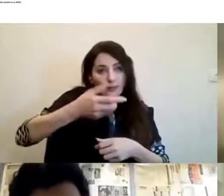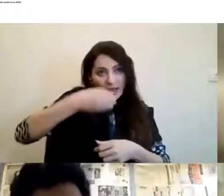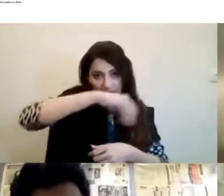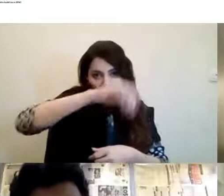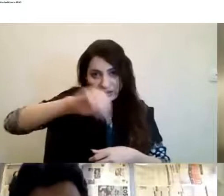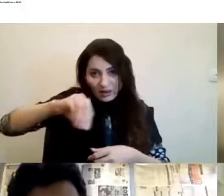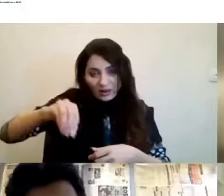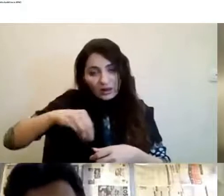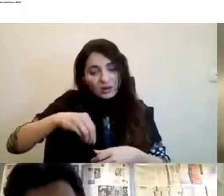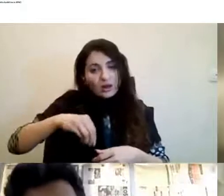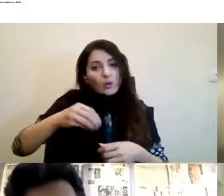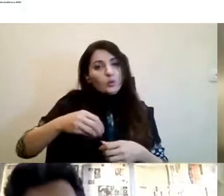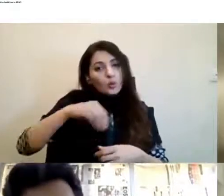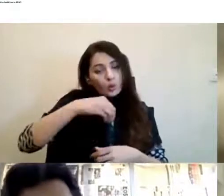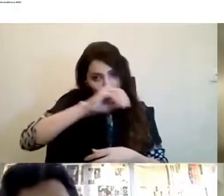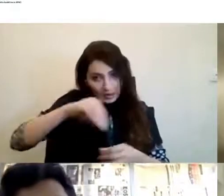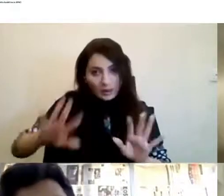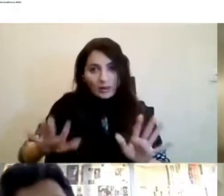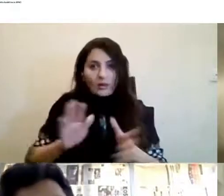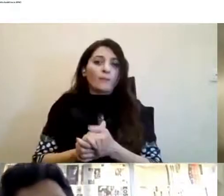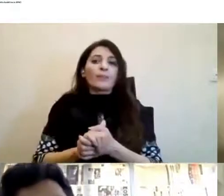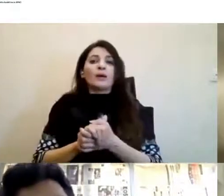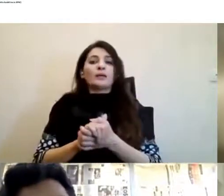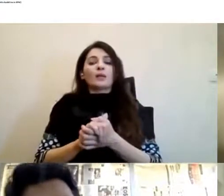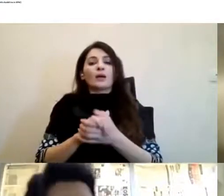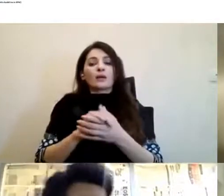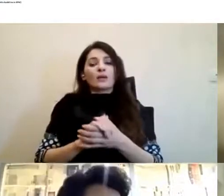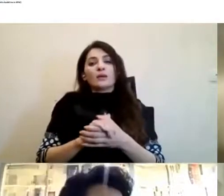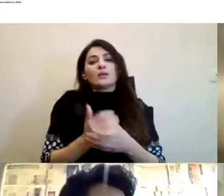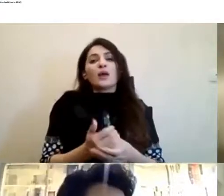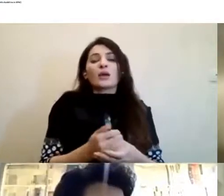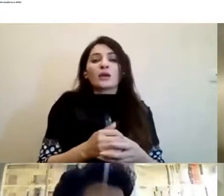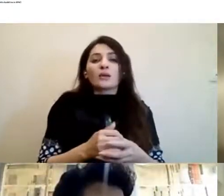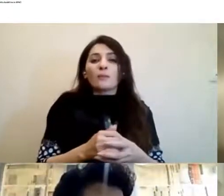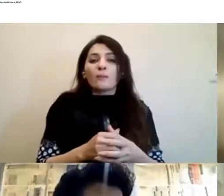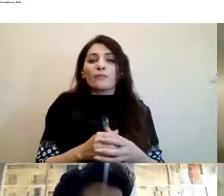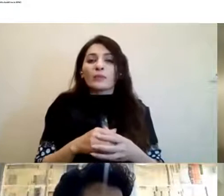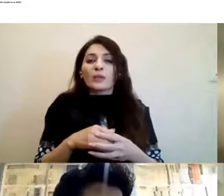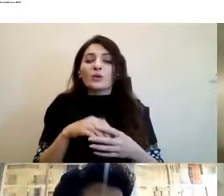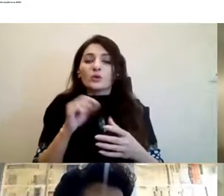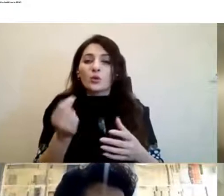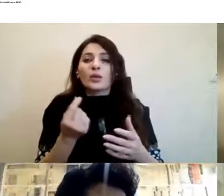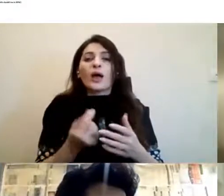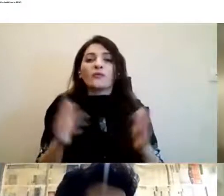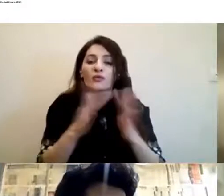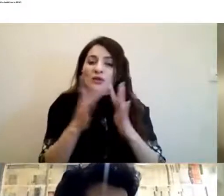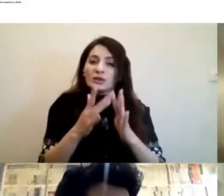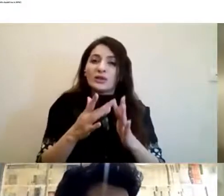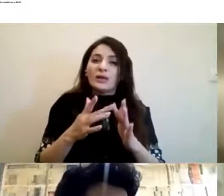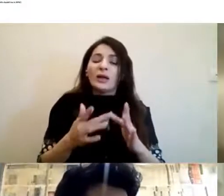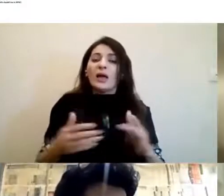way to push for adoption and implementation of digital accessibility.